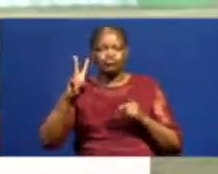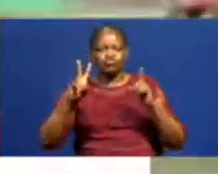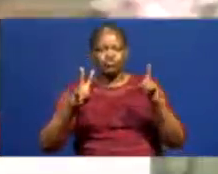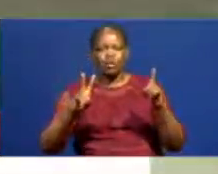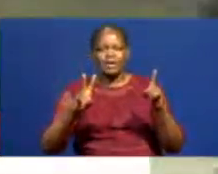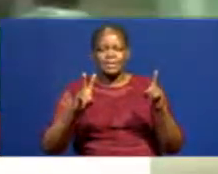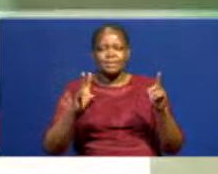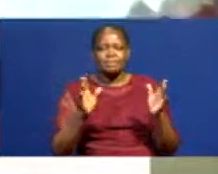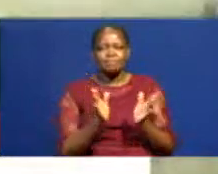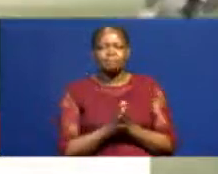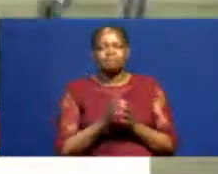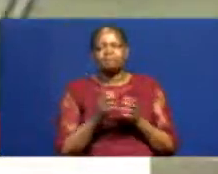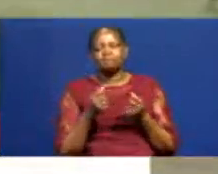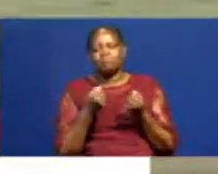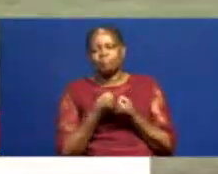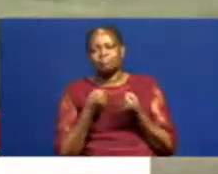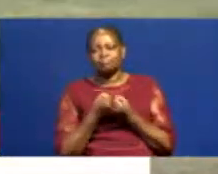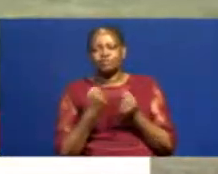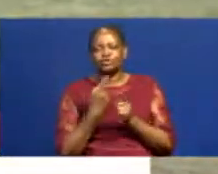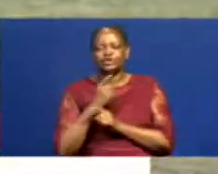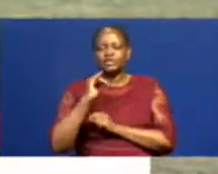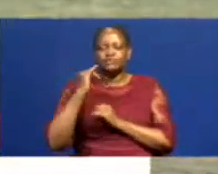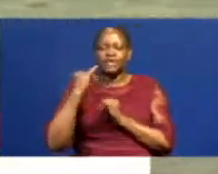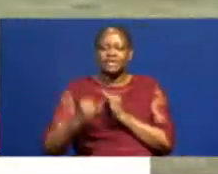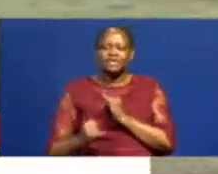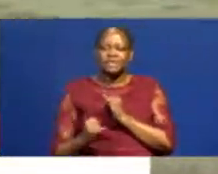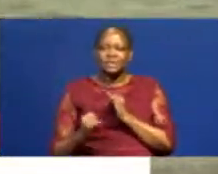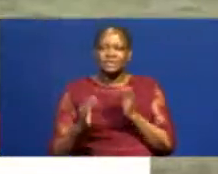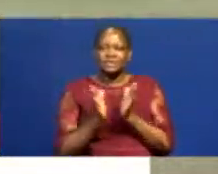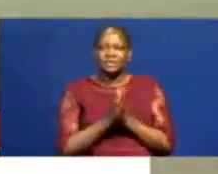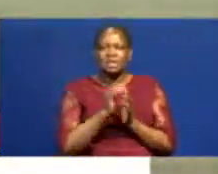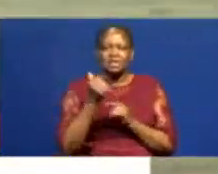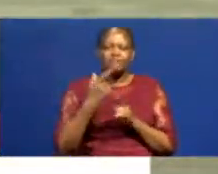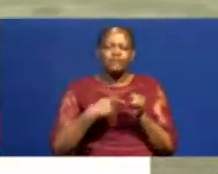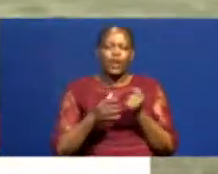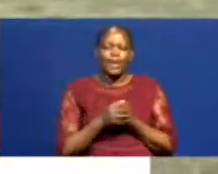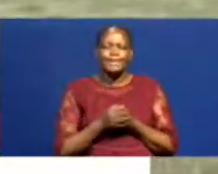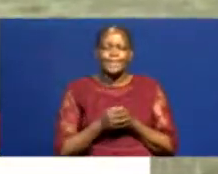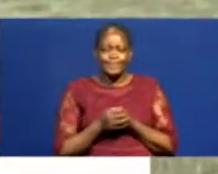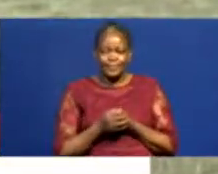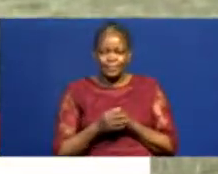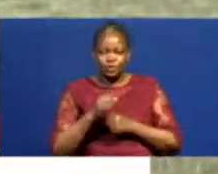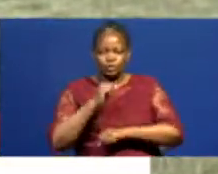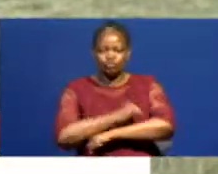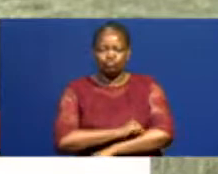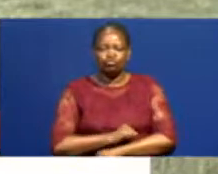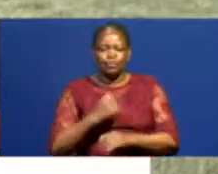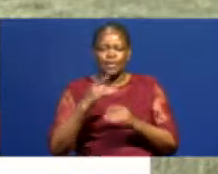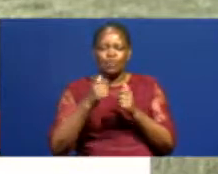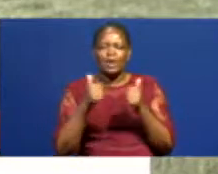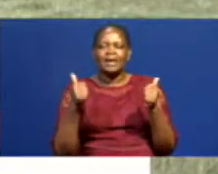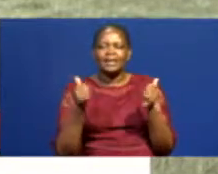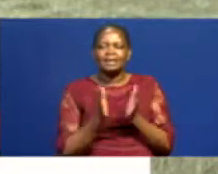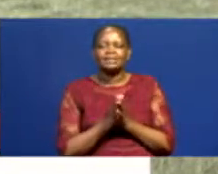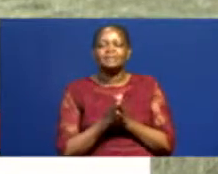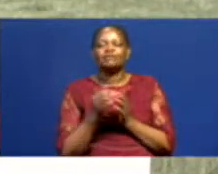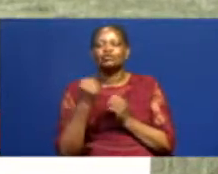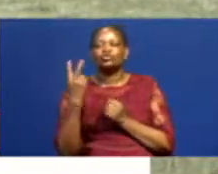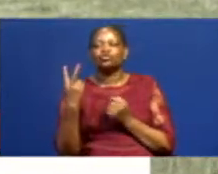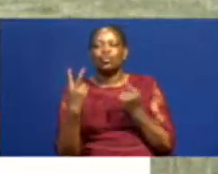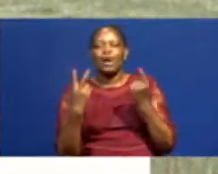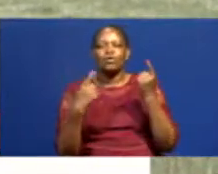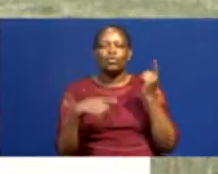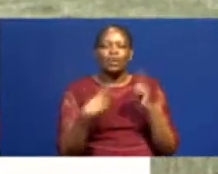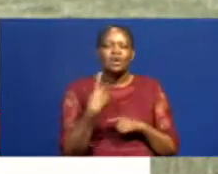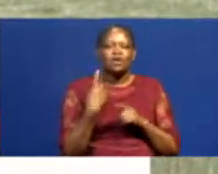earning a spot in the inter-county finals as Daisy Mora of Olmelil showcased a superb brace, leading her team to a 2-1 victory